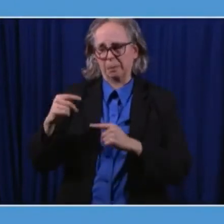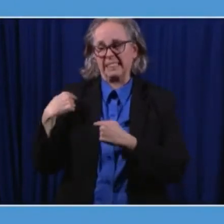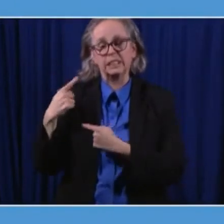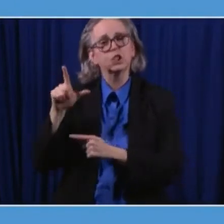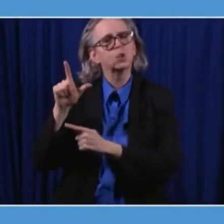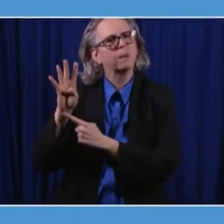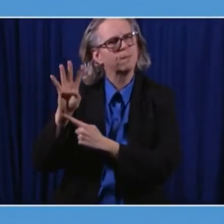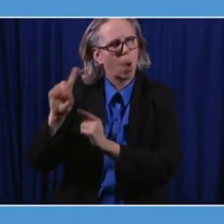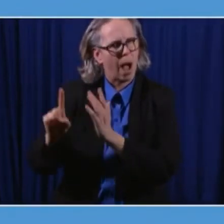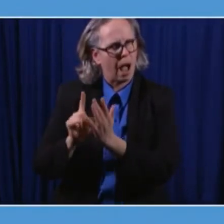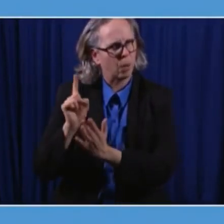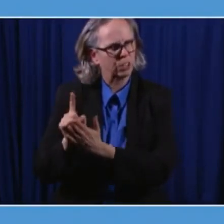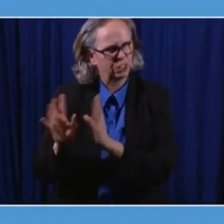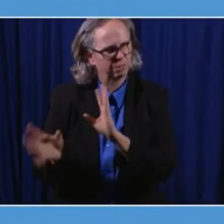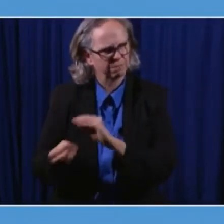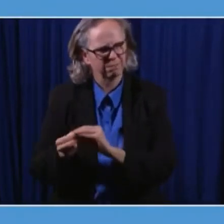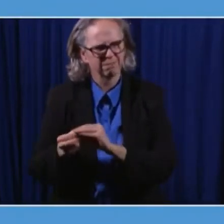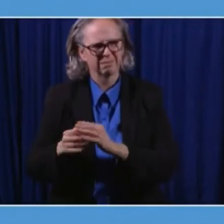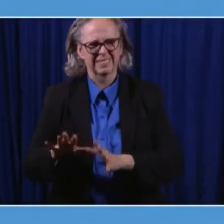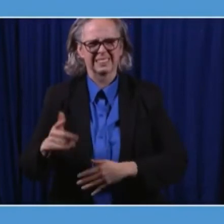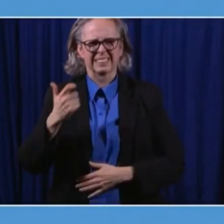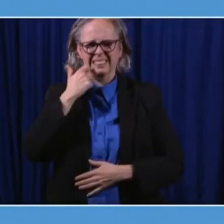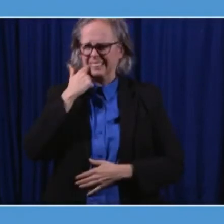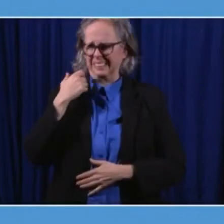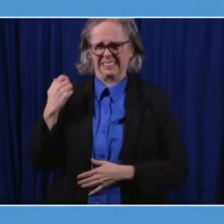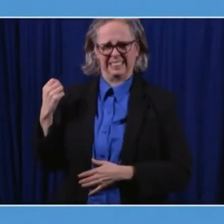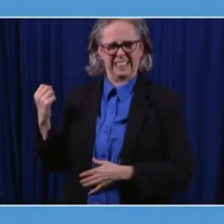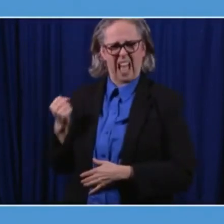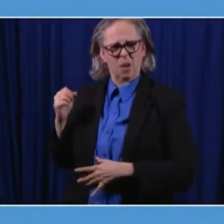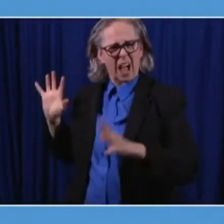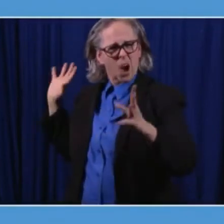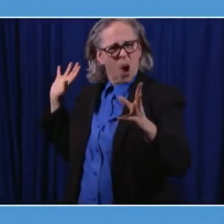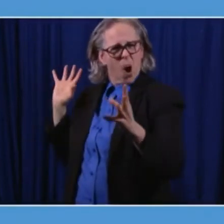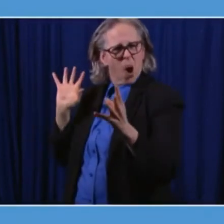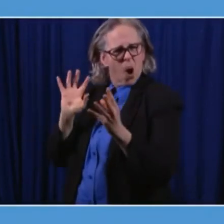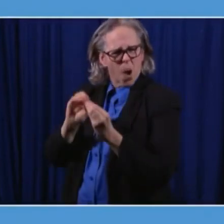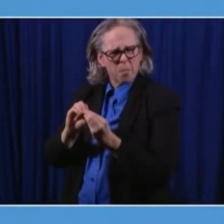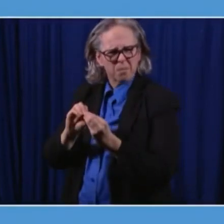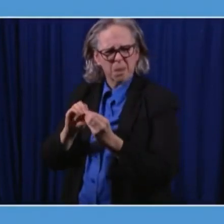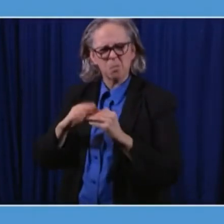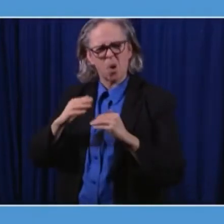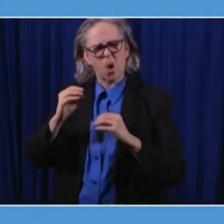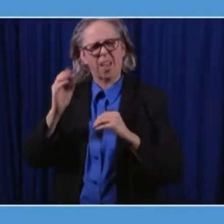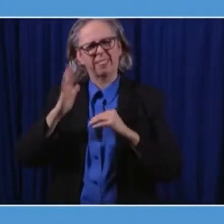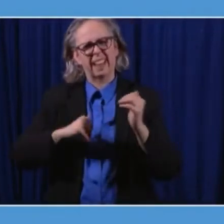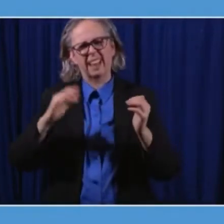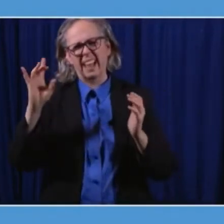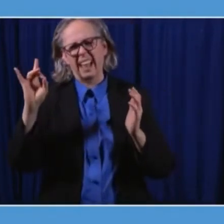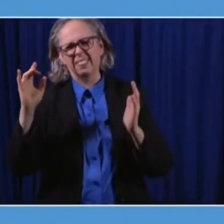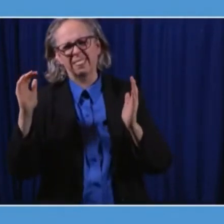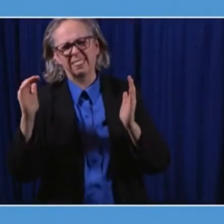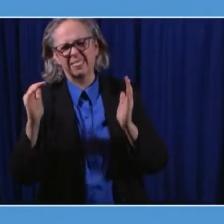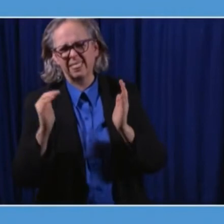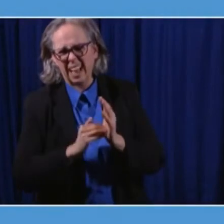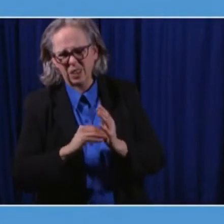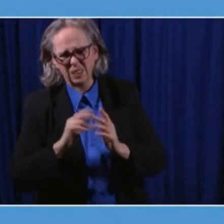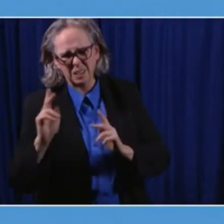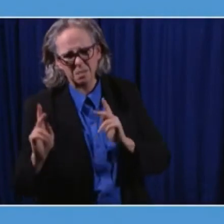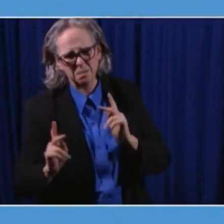This past Saturday, we went over 8,000 deaths of our fellow Ohioans since the beginning of the